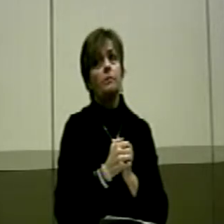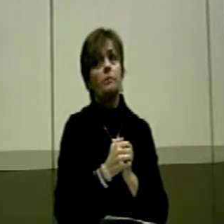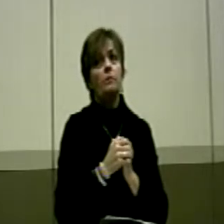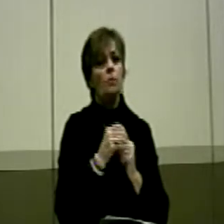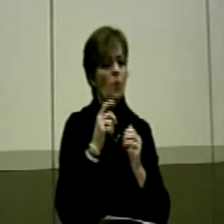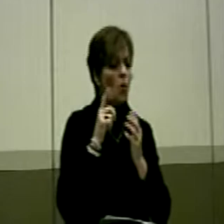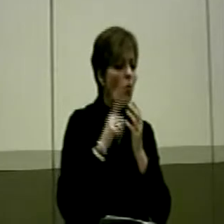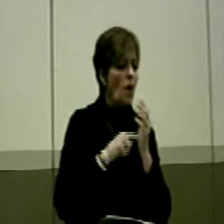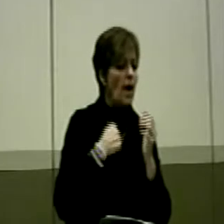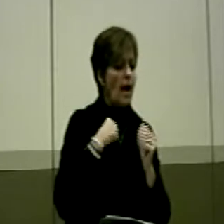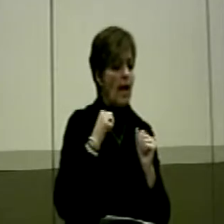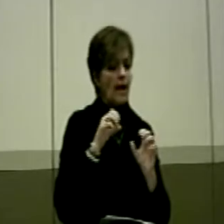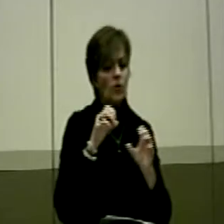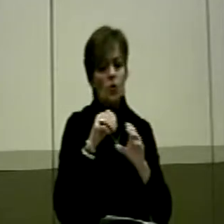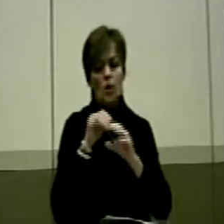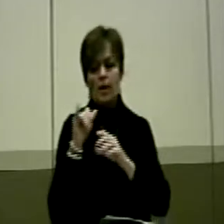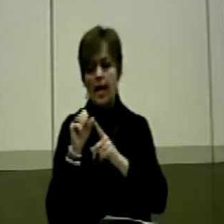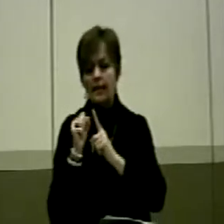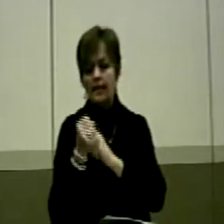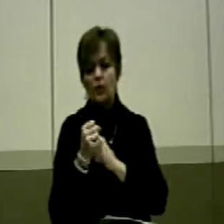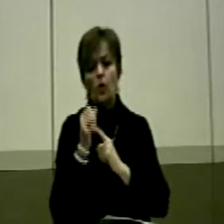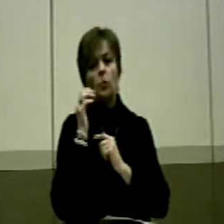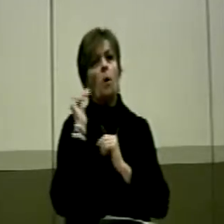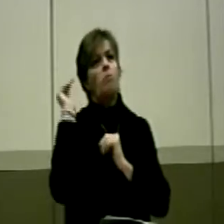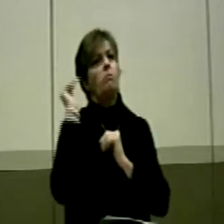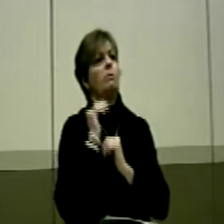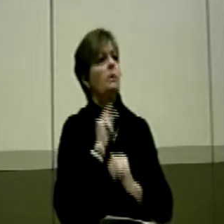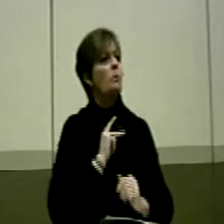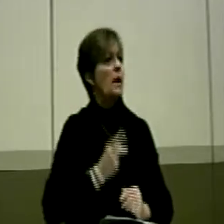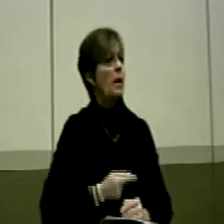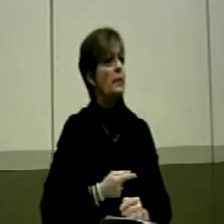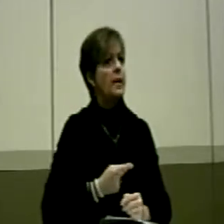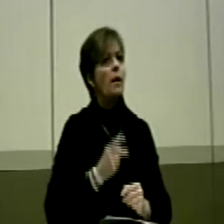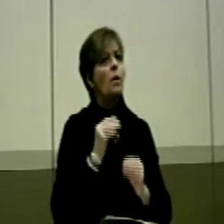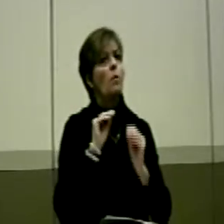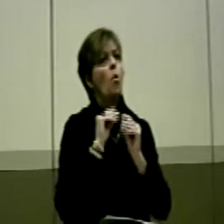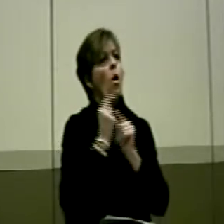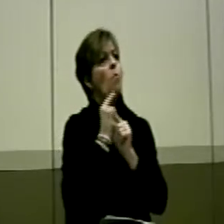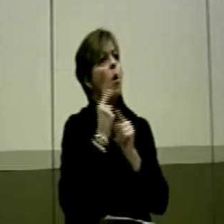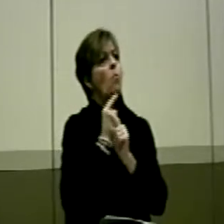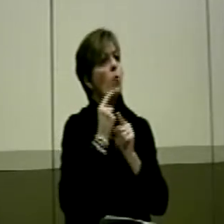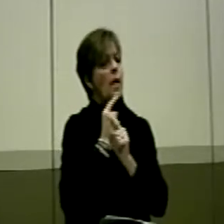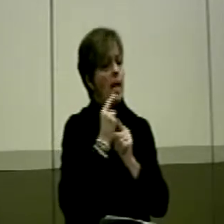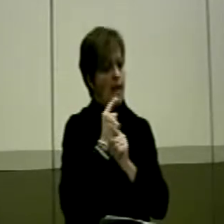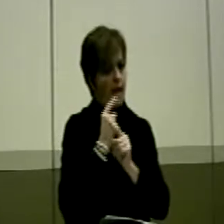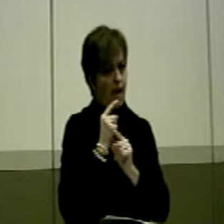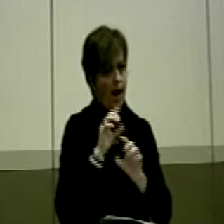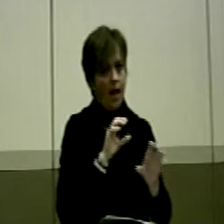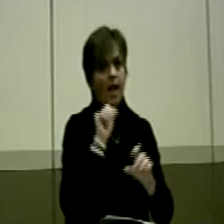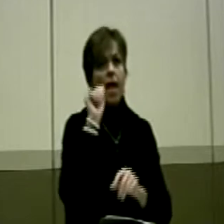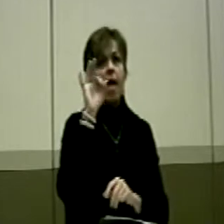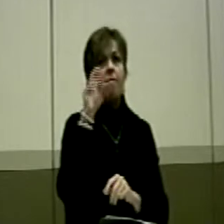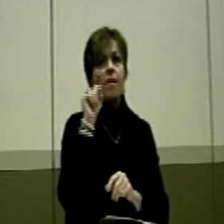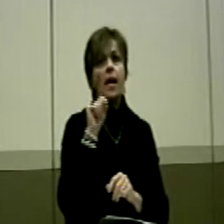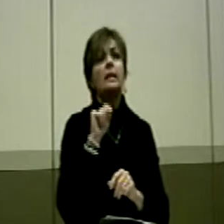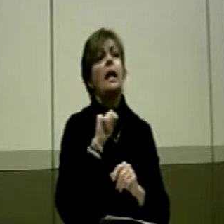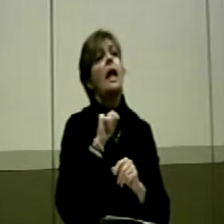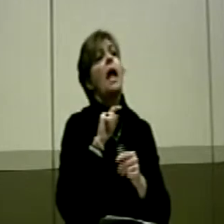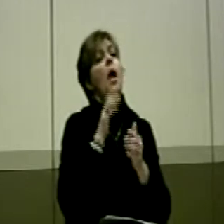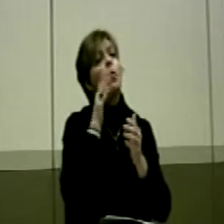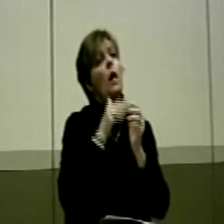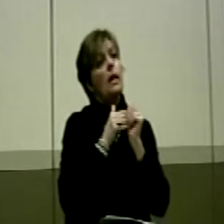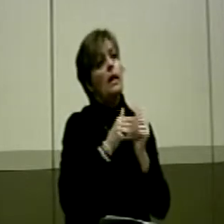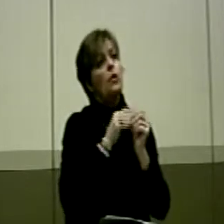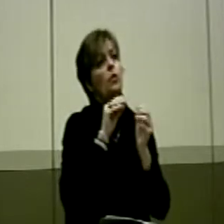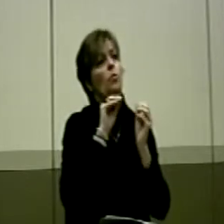upset, meaning more appropriate affect, and then that's going to lead to your appropriate behaviors because you're going to remember what to do, 1, 2, 3, 4, remember